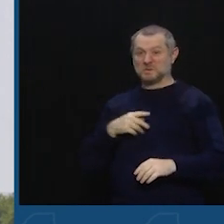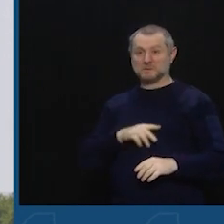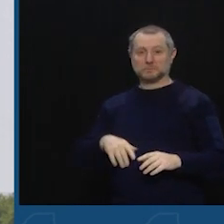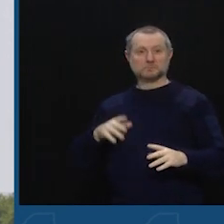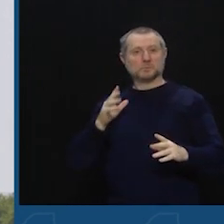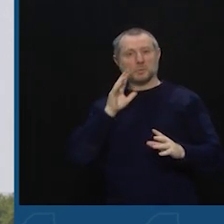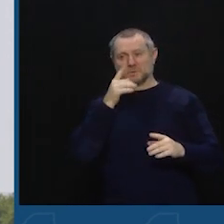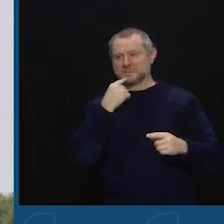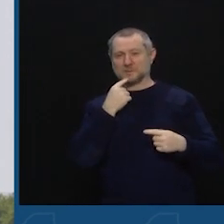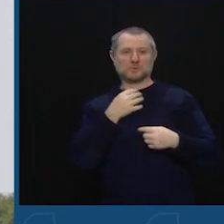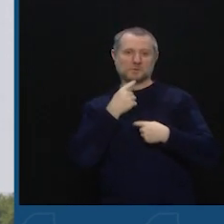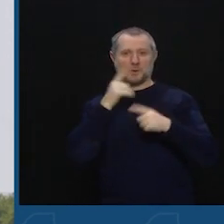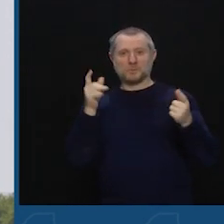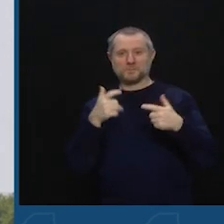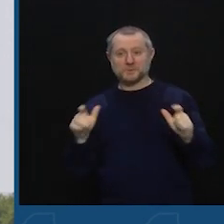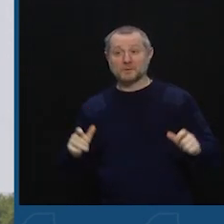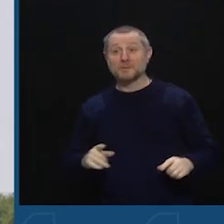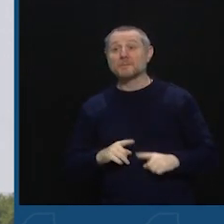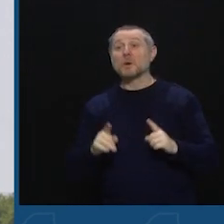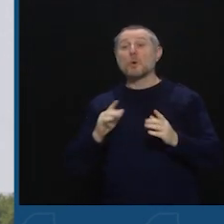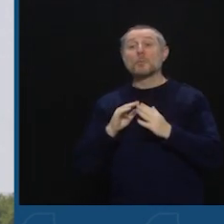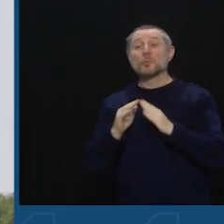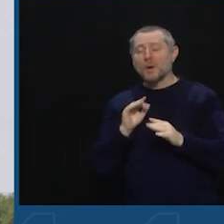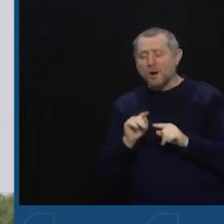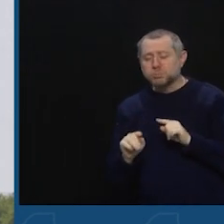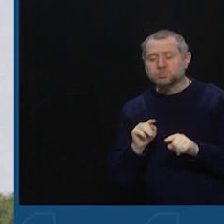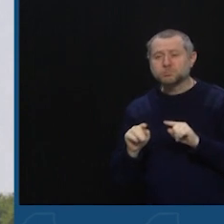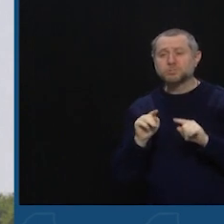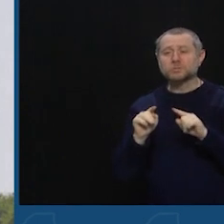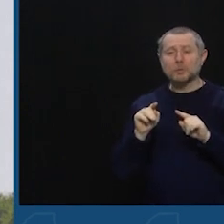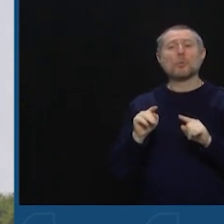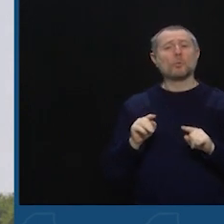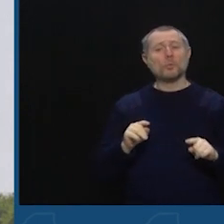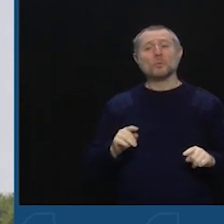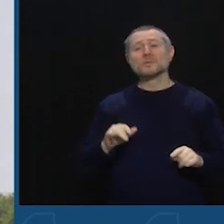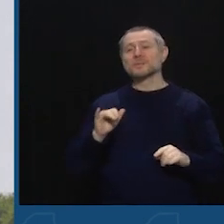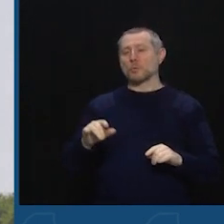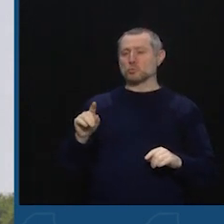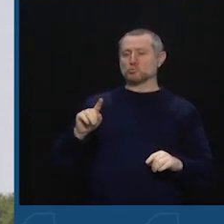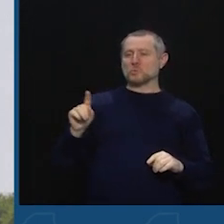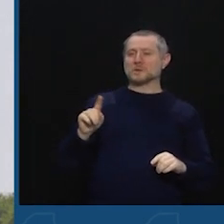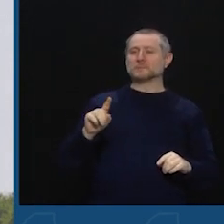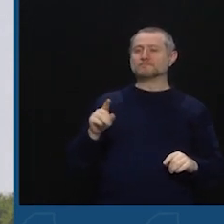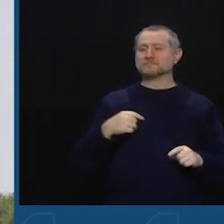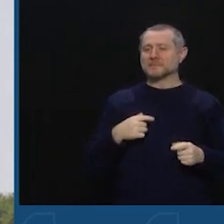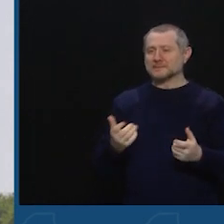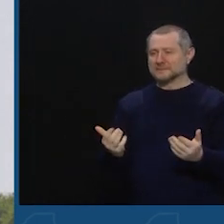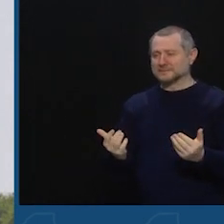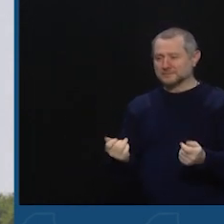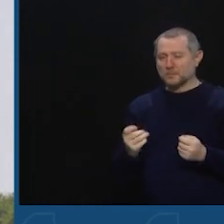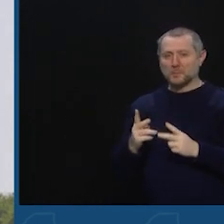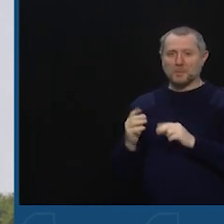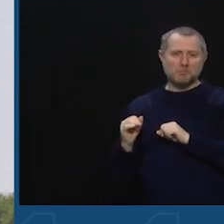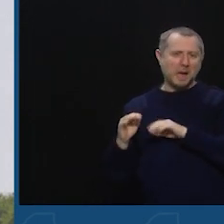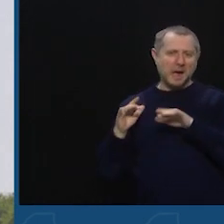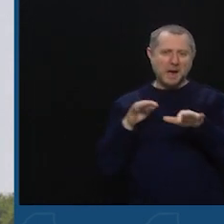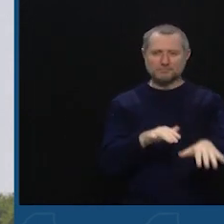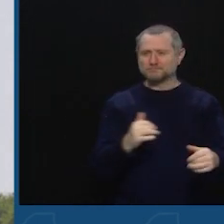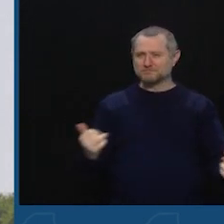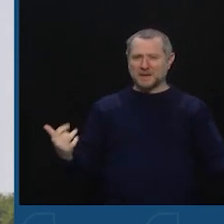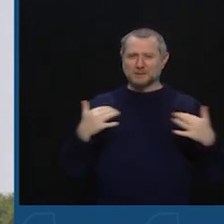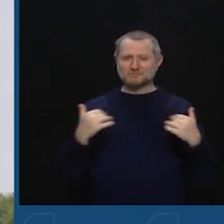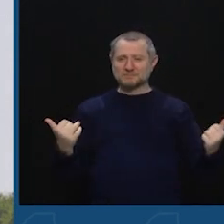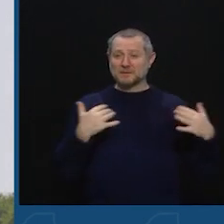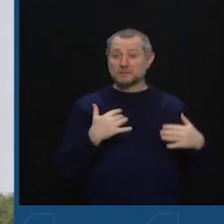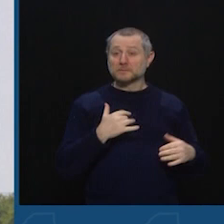state parks. All these communities are going to be the places that we draw people to, because I can get an employer to come from as far away as Iowa,